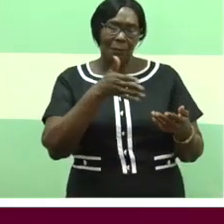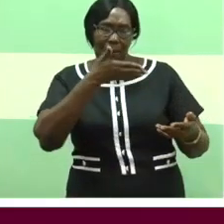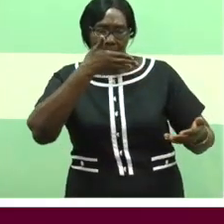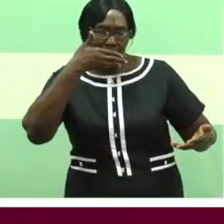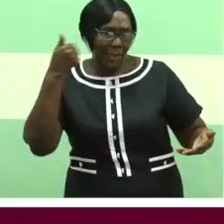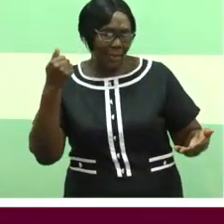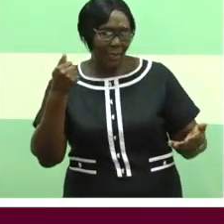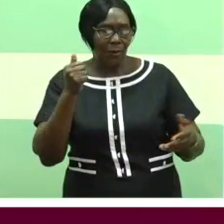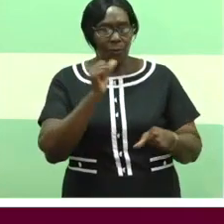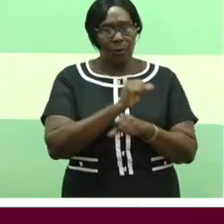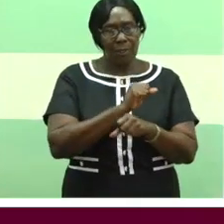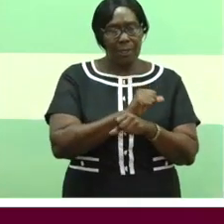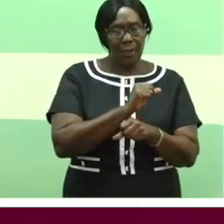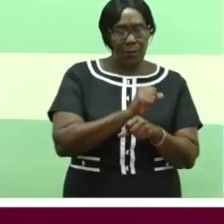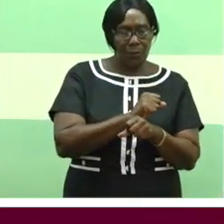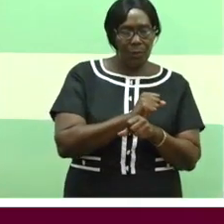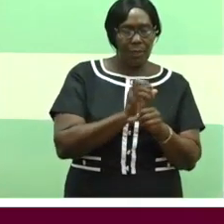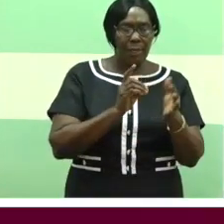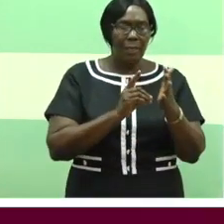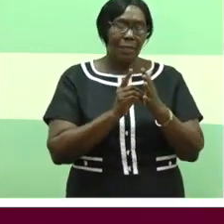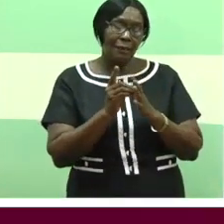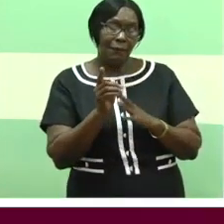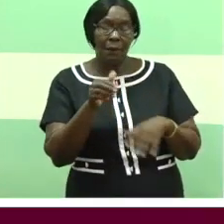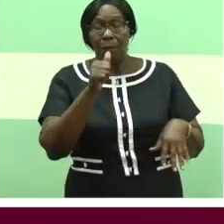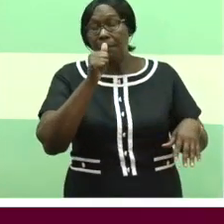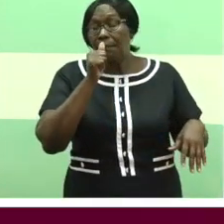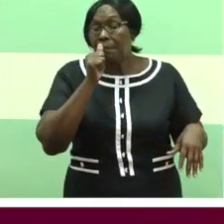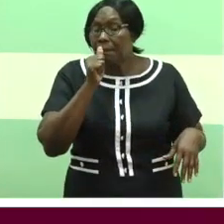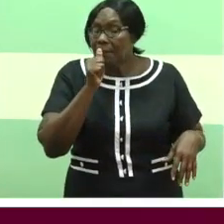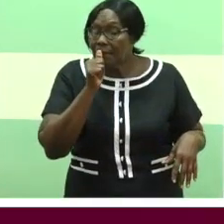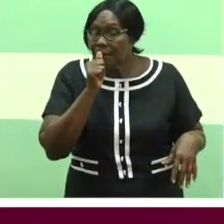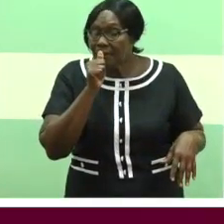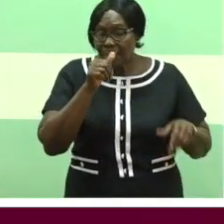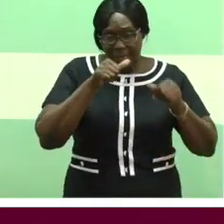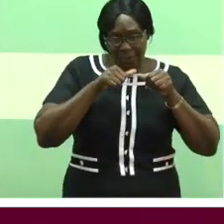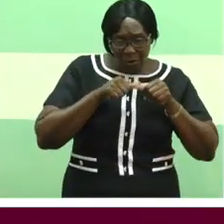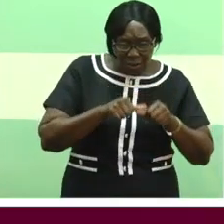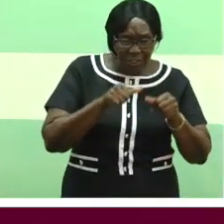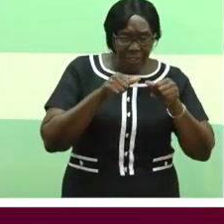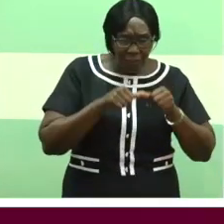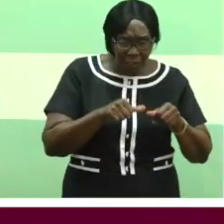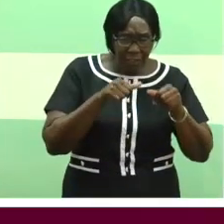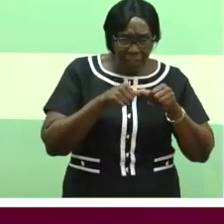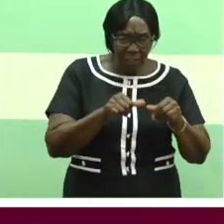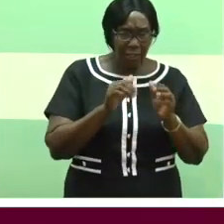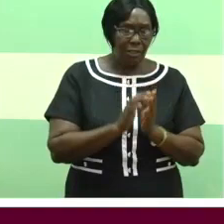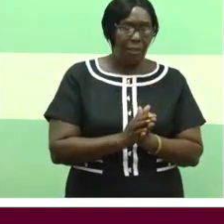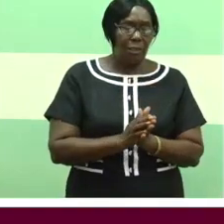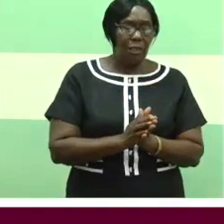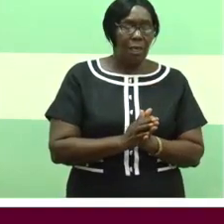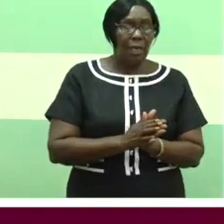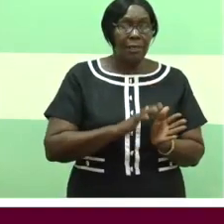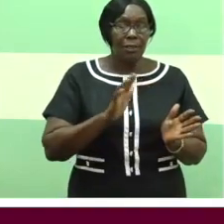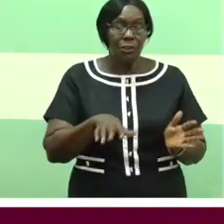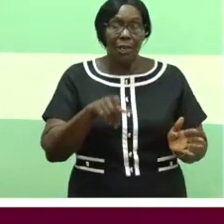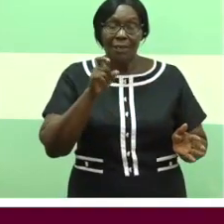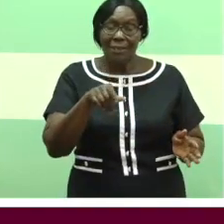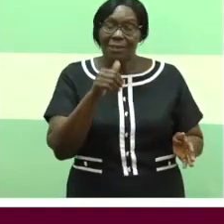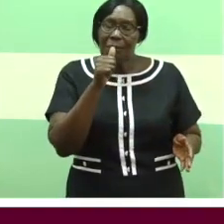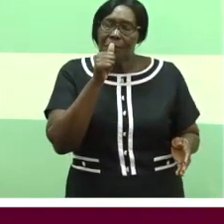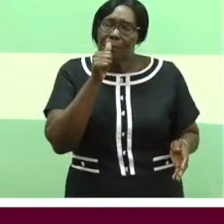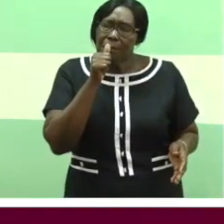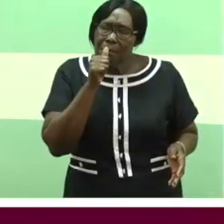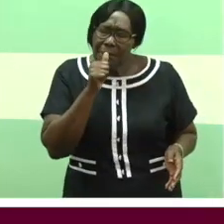learning. Develops patience and persistence. So the child needs to be patient, and that is something